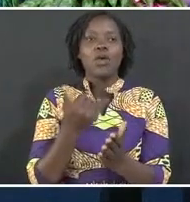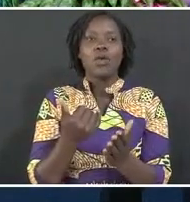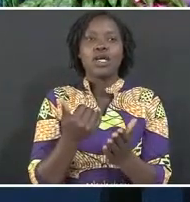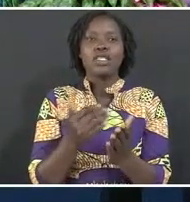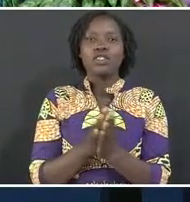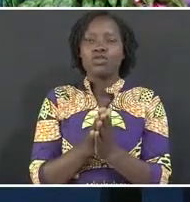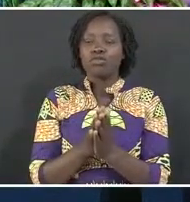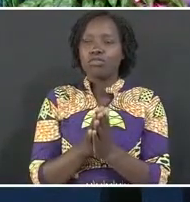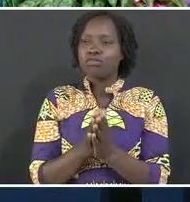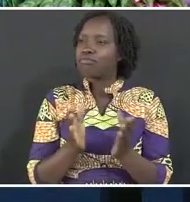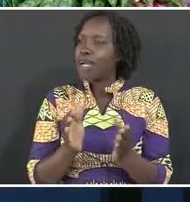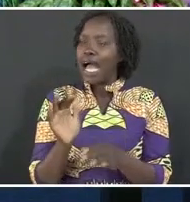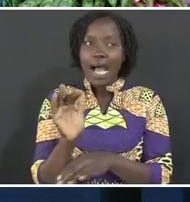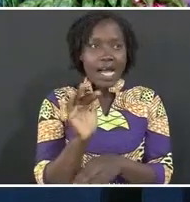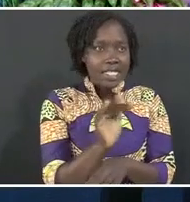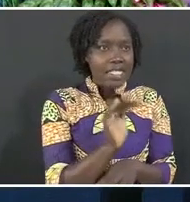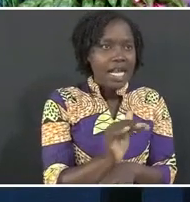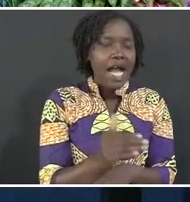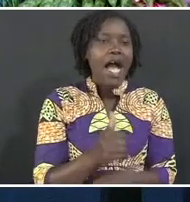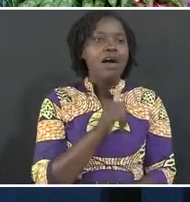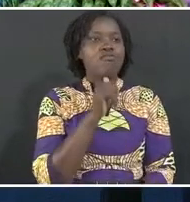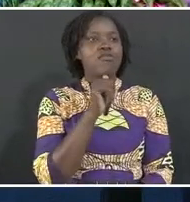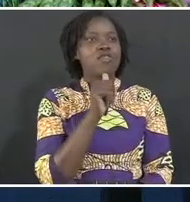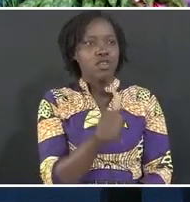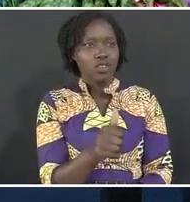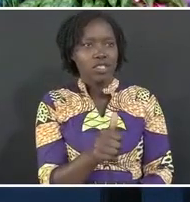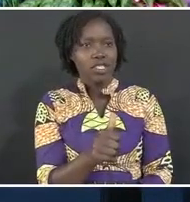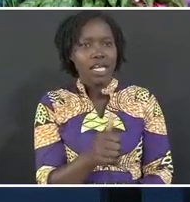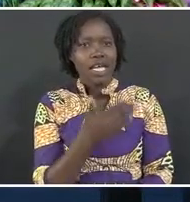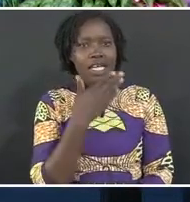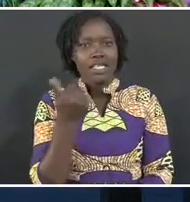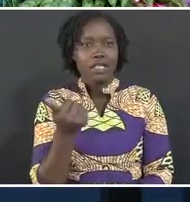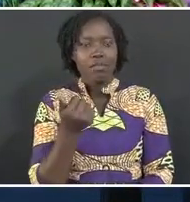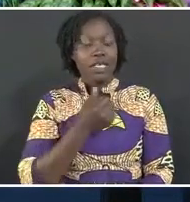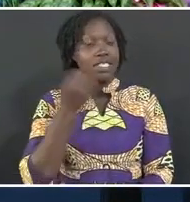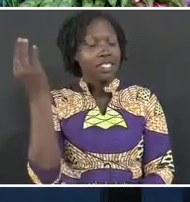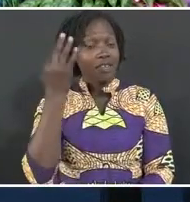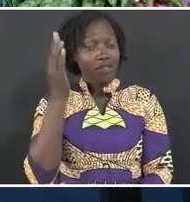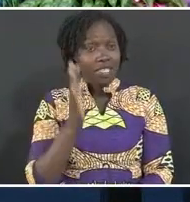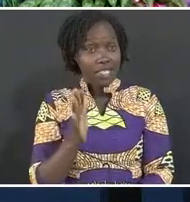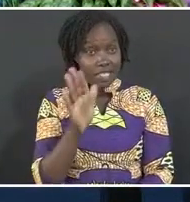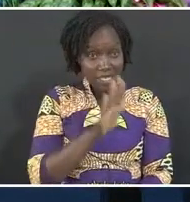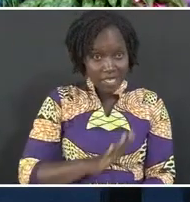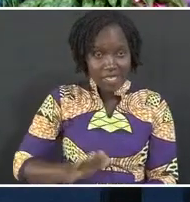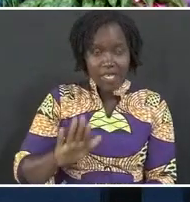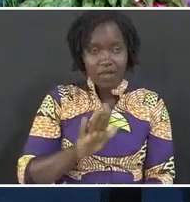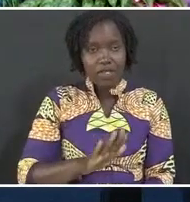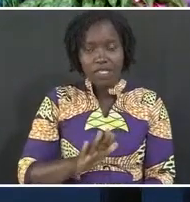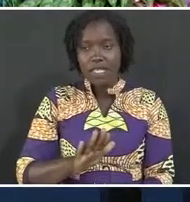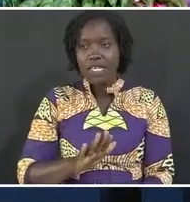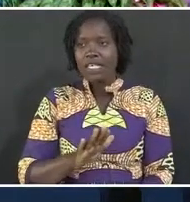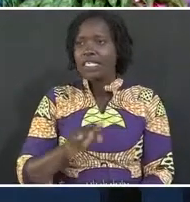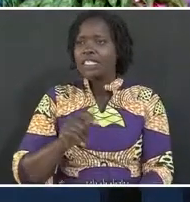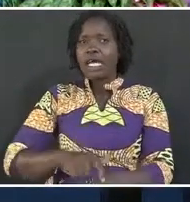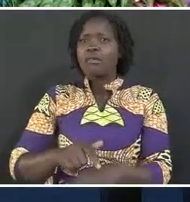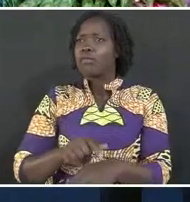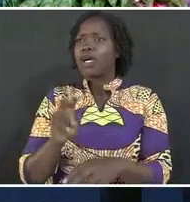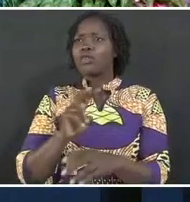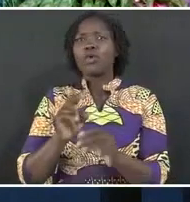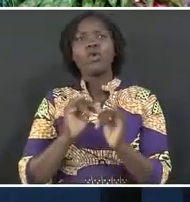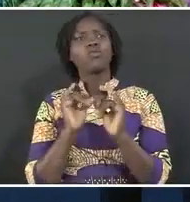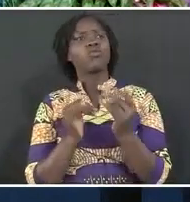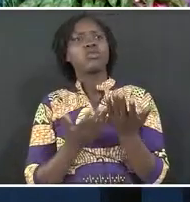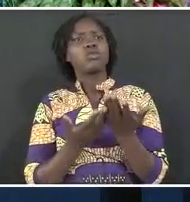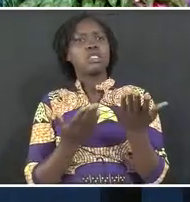confess that I am not the best evangelist around here. Actually, when I saw in the bulletin